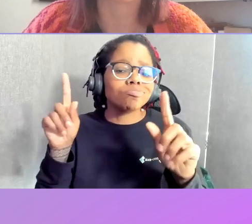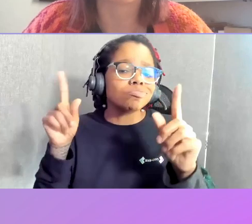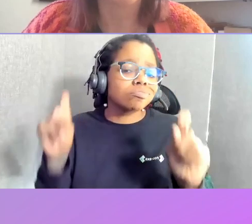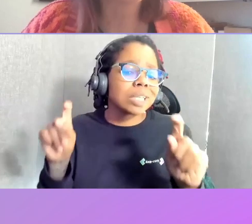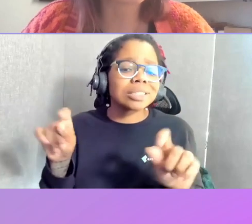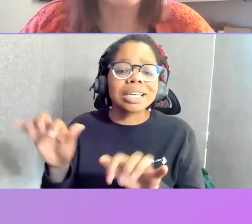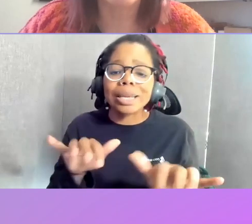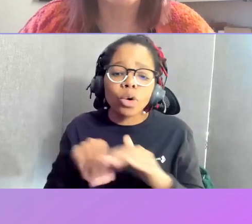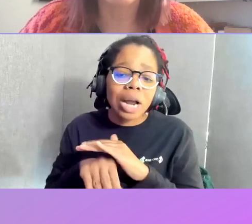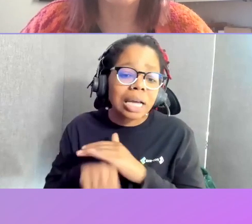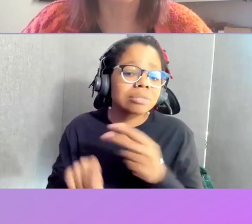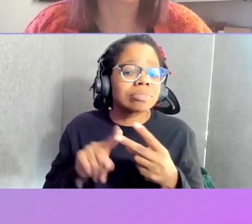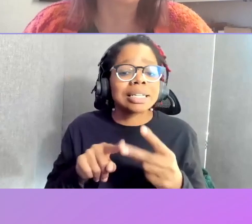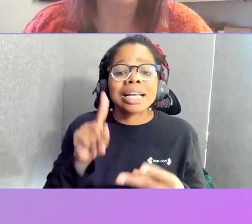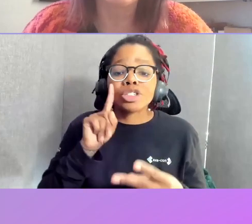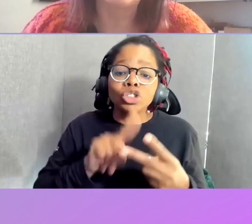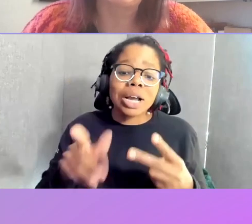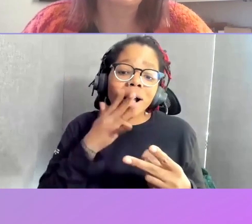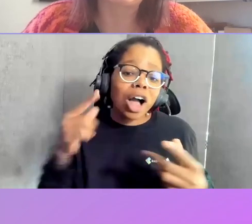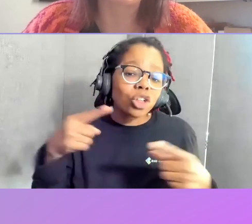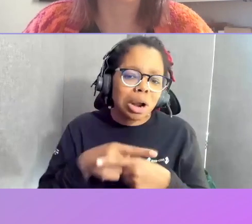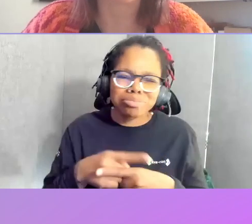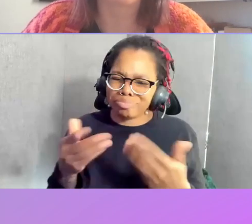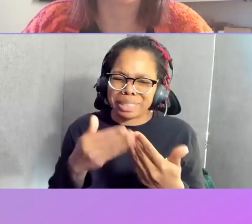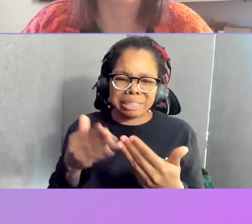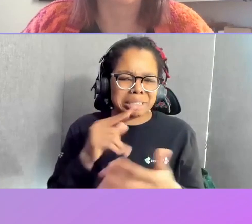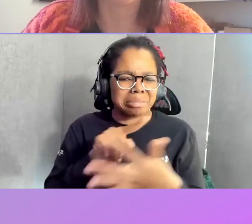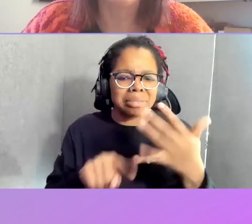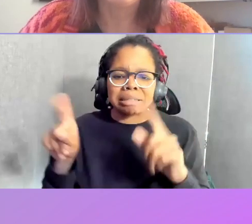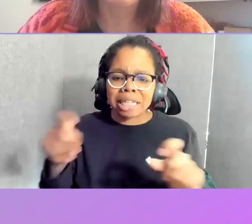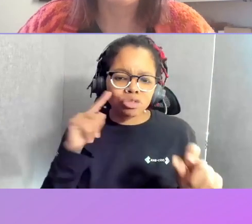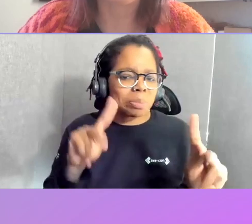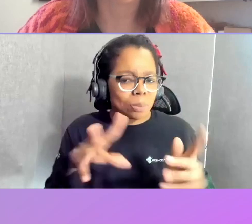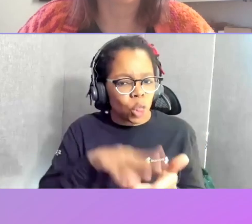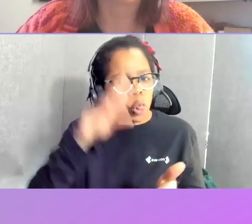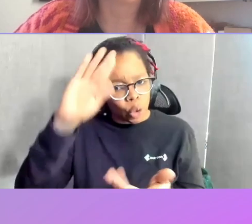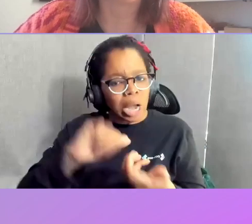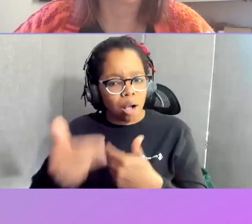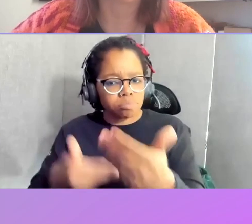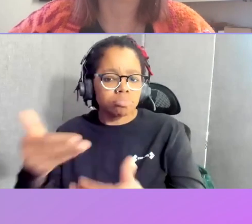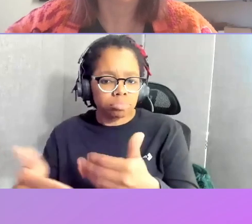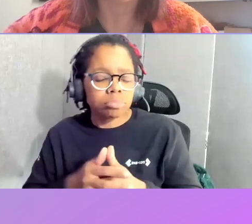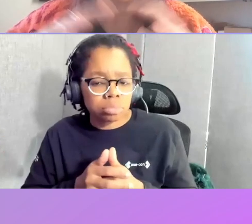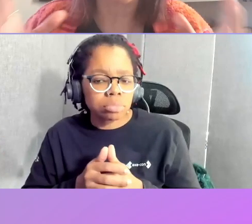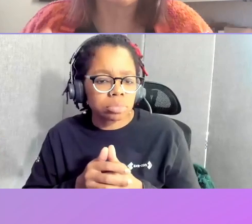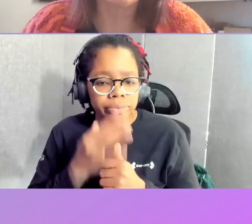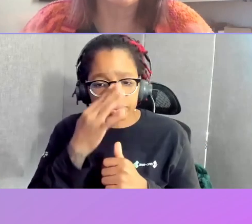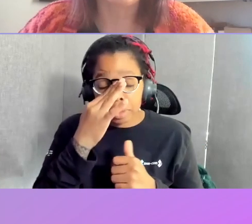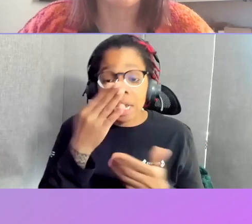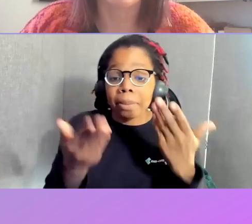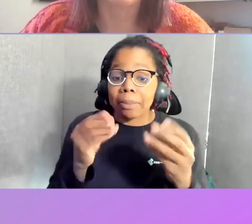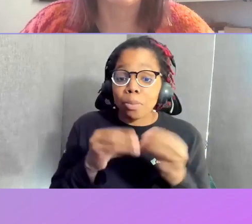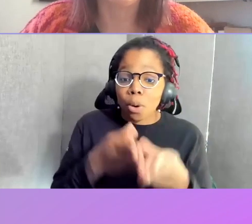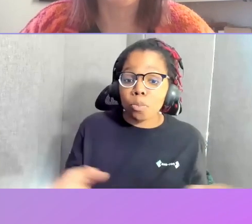for example, checking color contrast. These are very easy tests for people to learn, and it would be at maybe broader